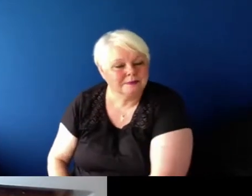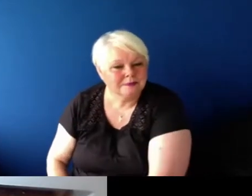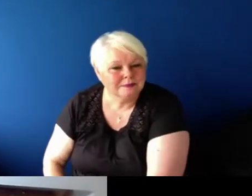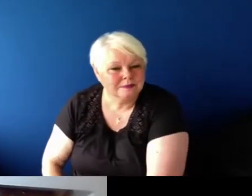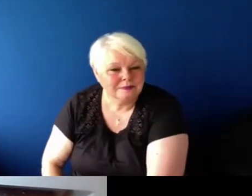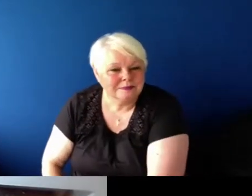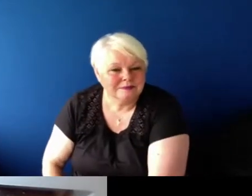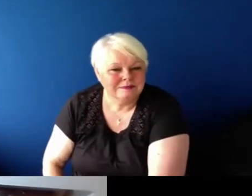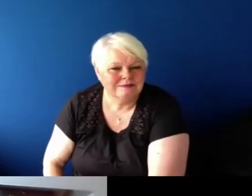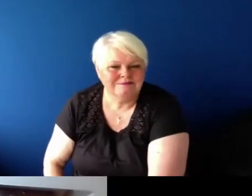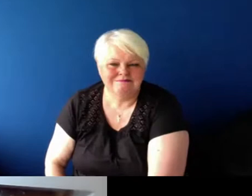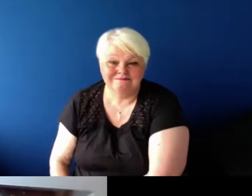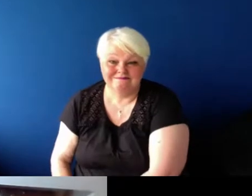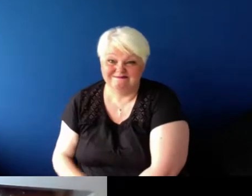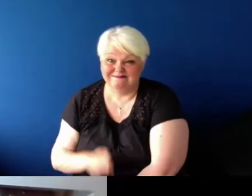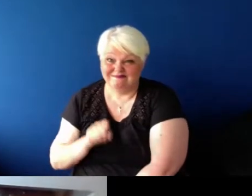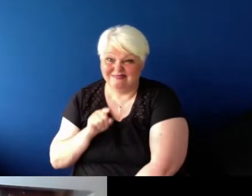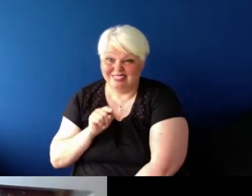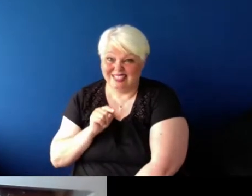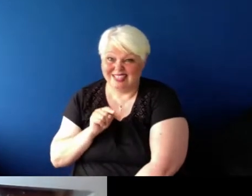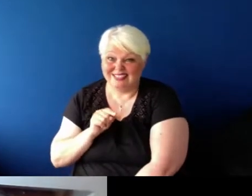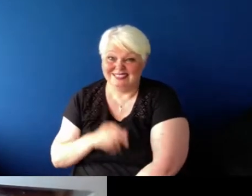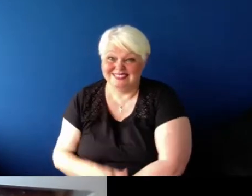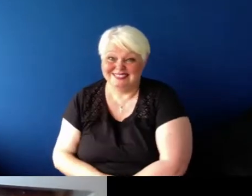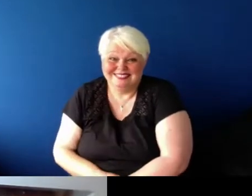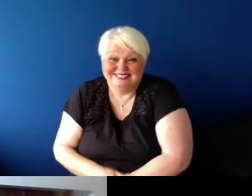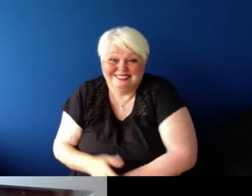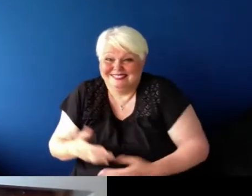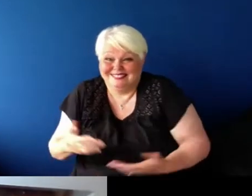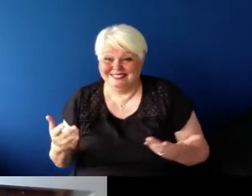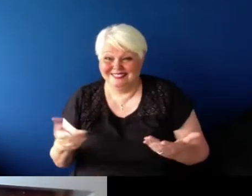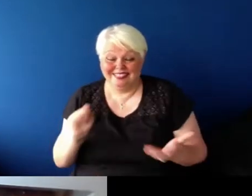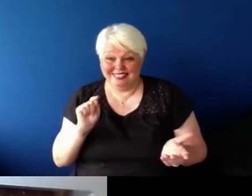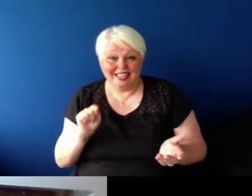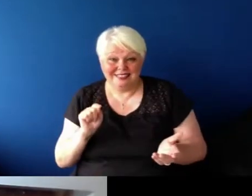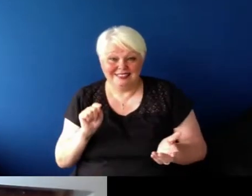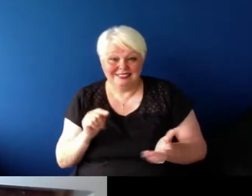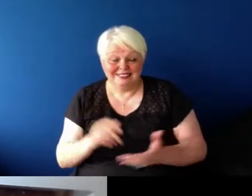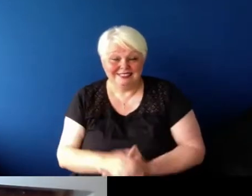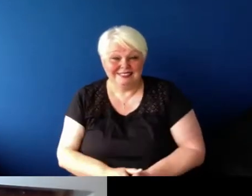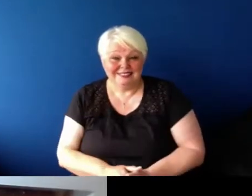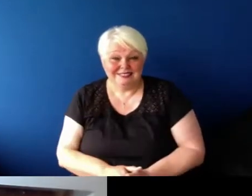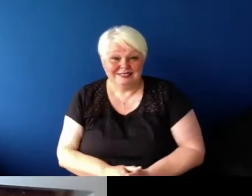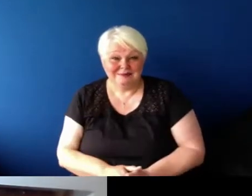Well, just that. I mean, just that, really.